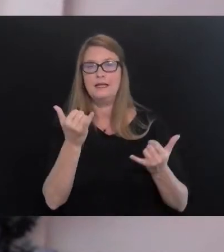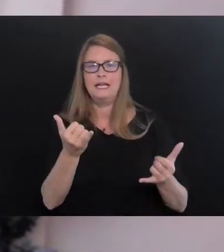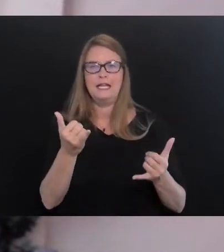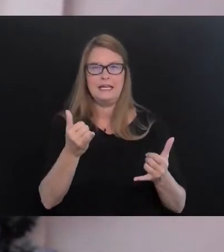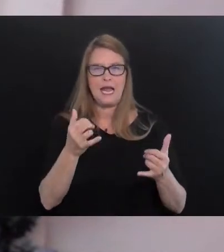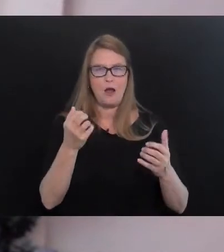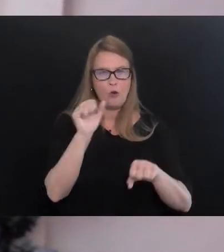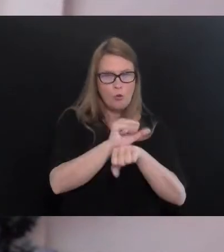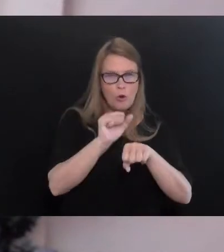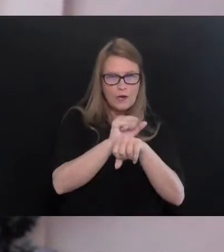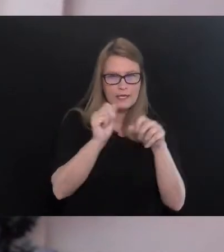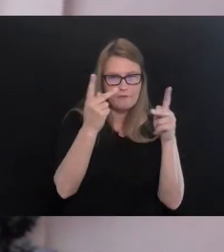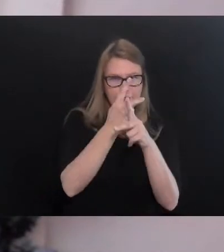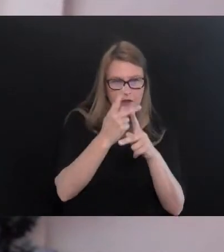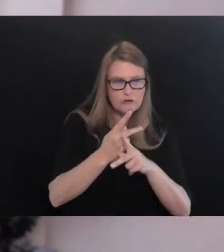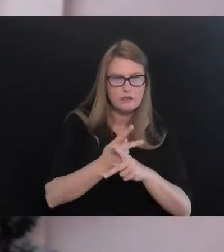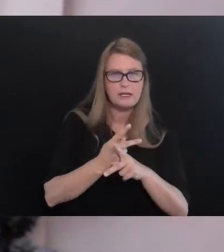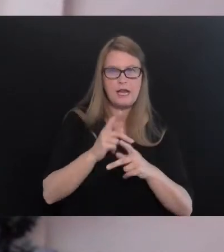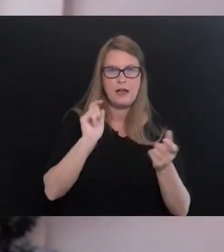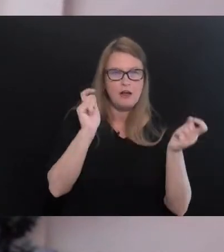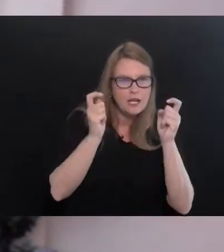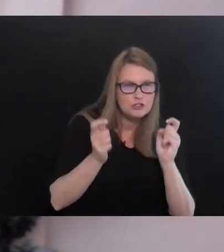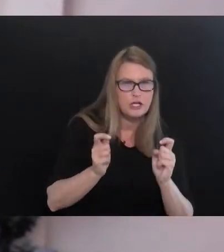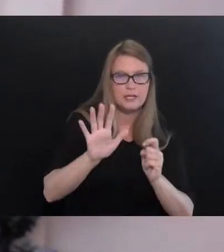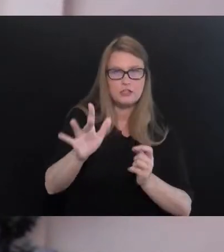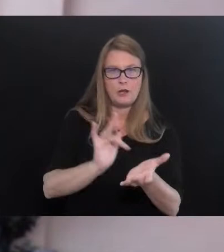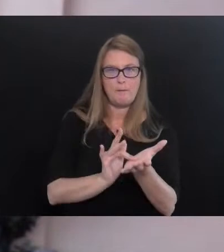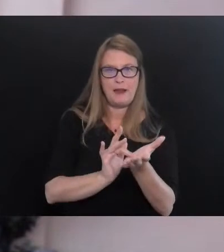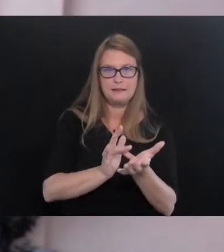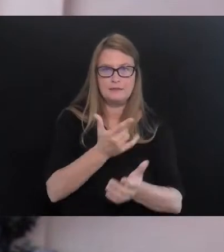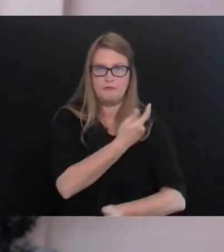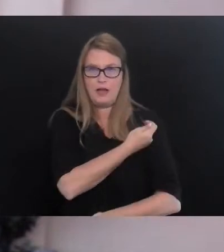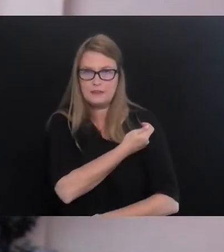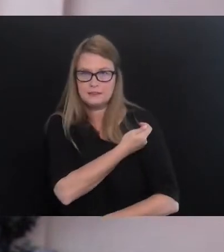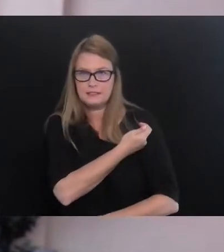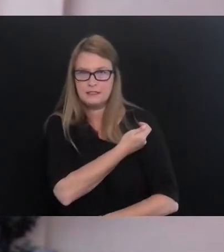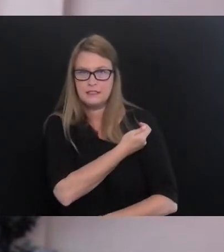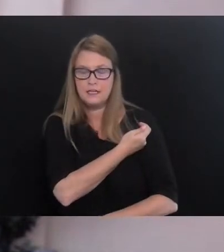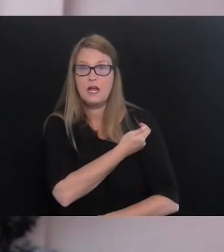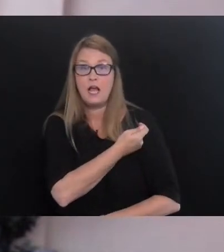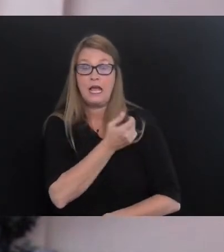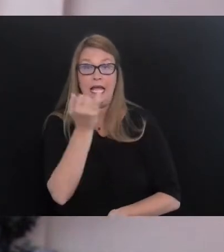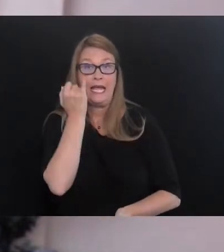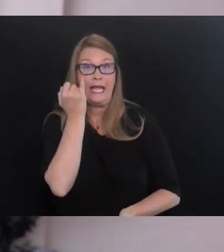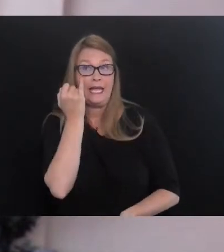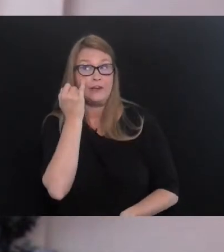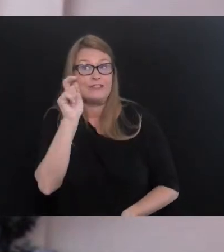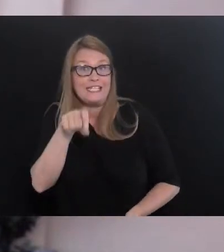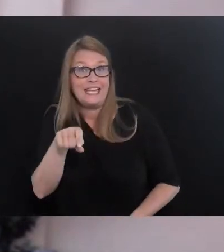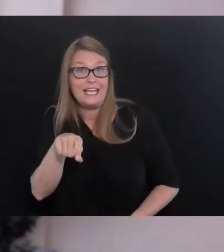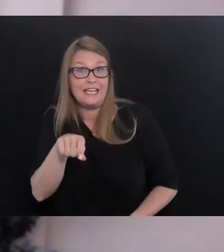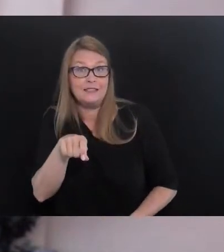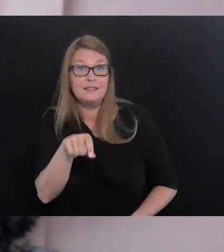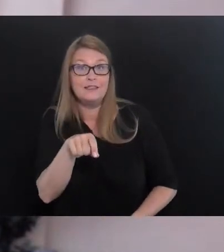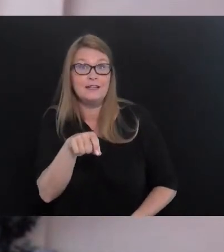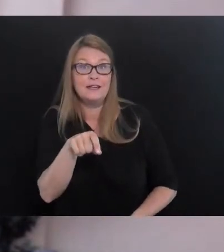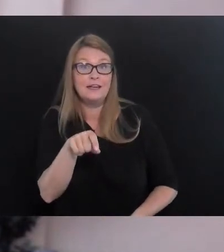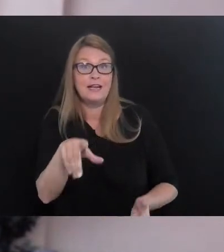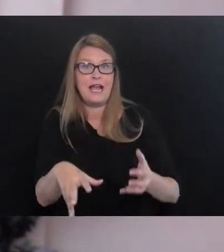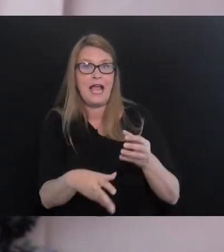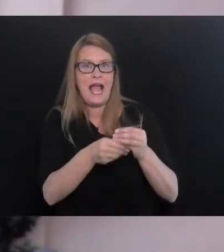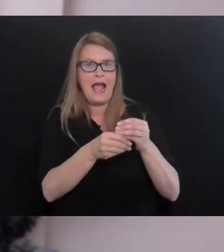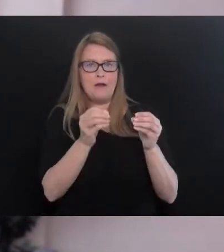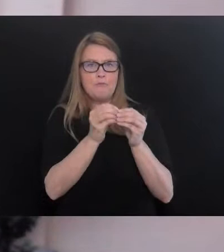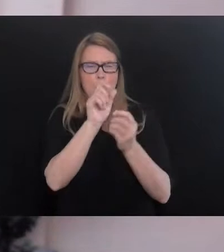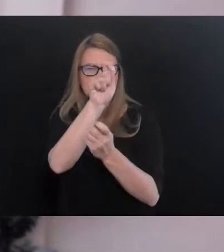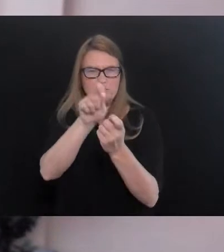actively working on modifying their vaccines in case there's the need to have a more